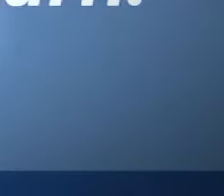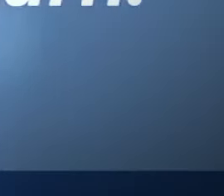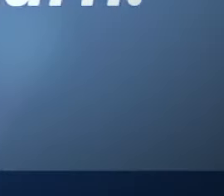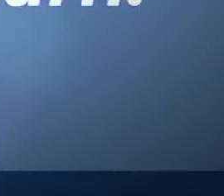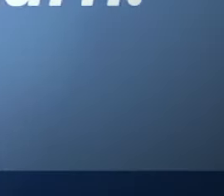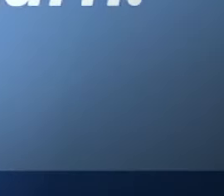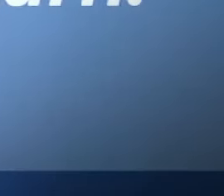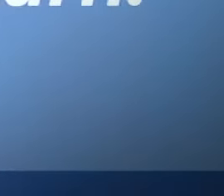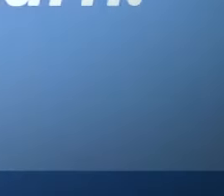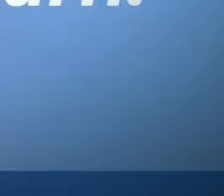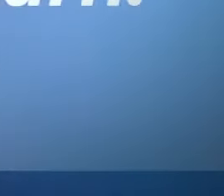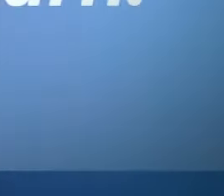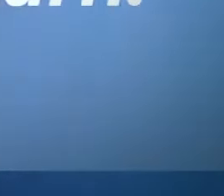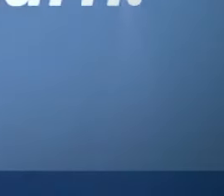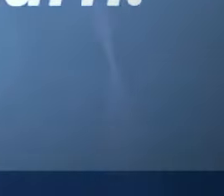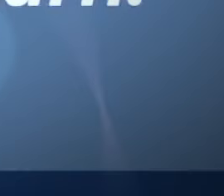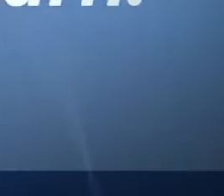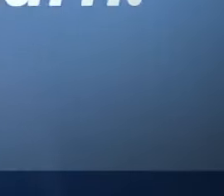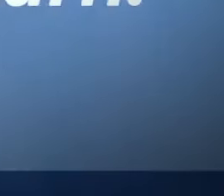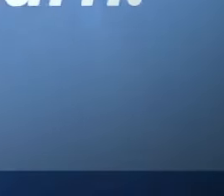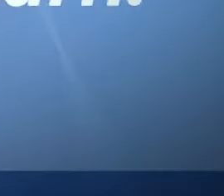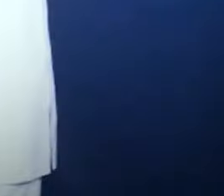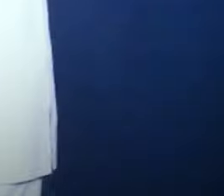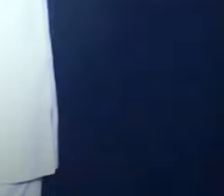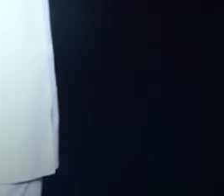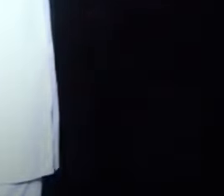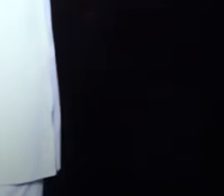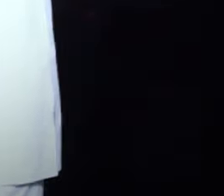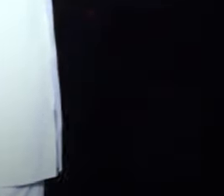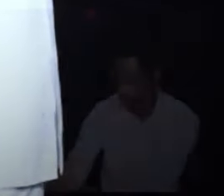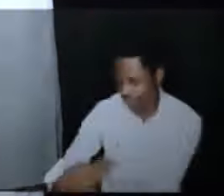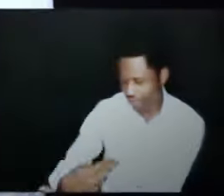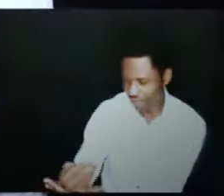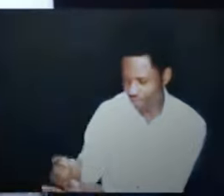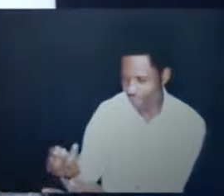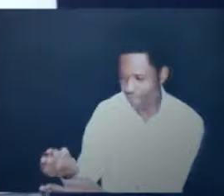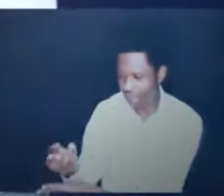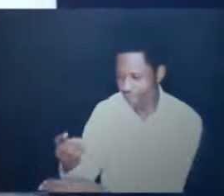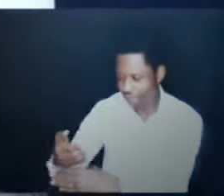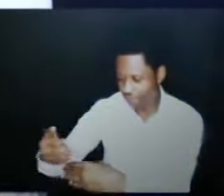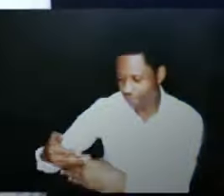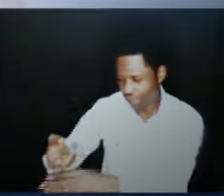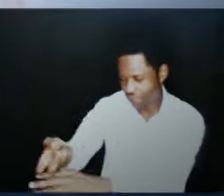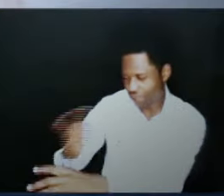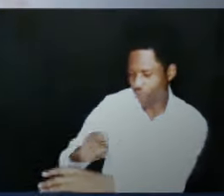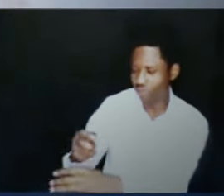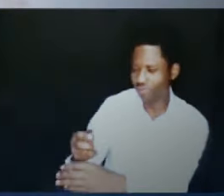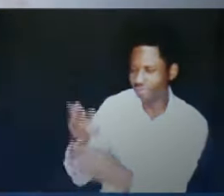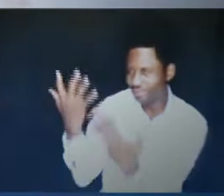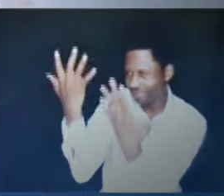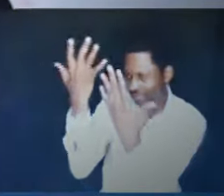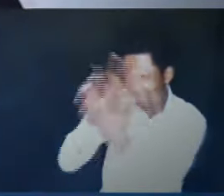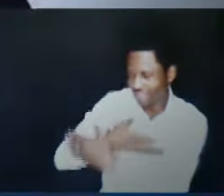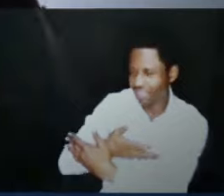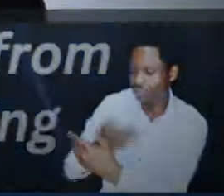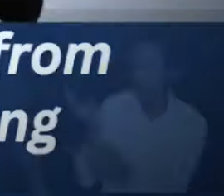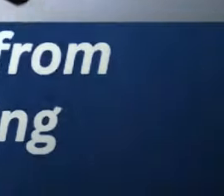Theologically, it is turning from darkness to light and turning from Satan to God.